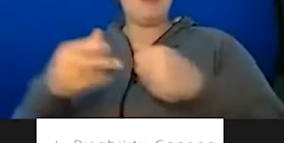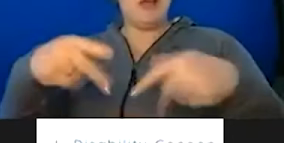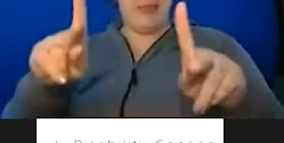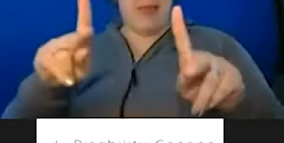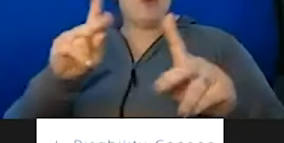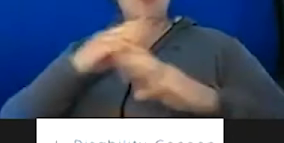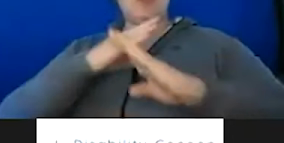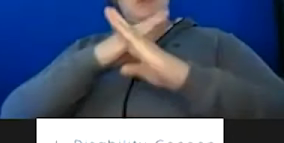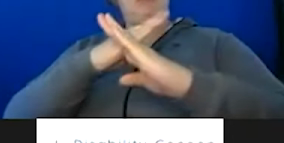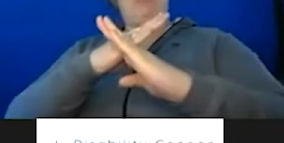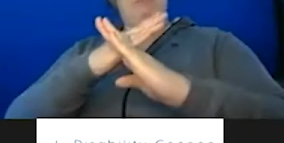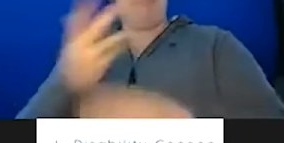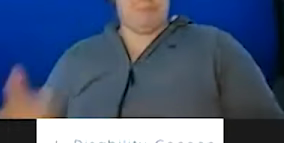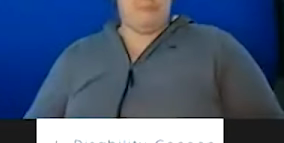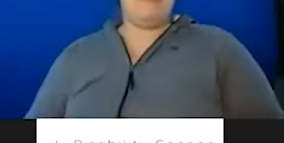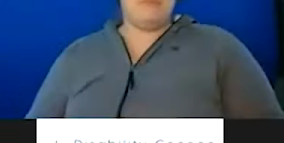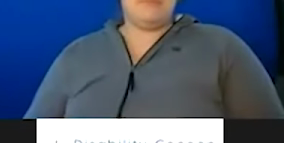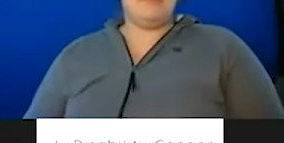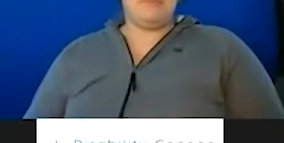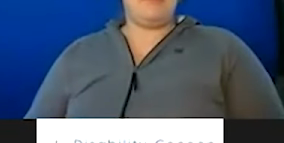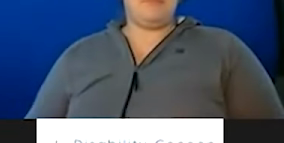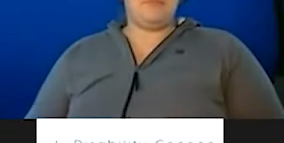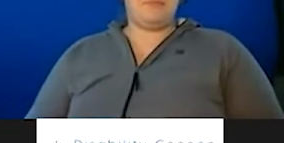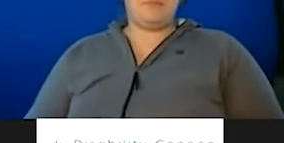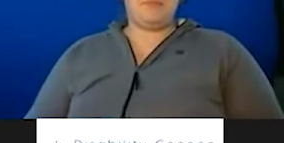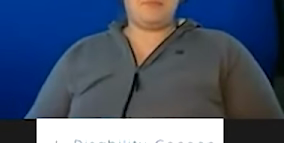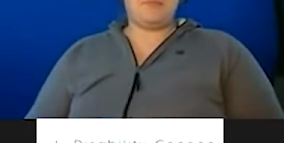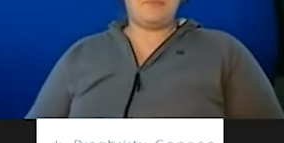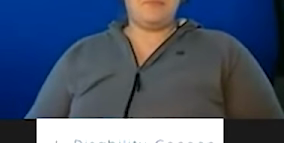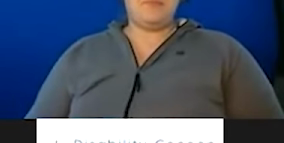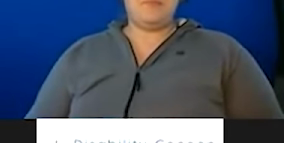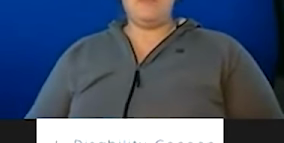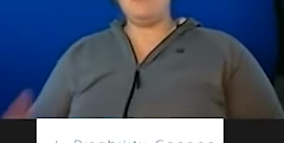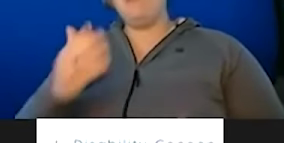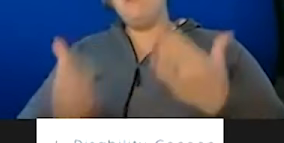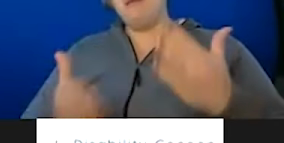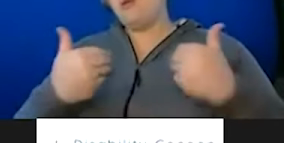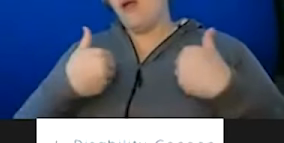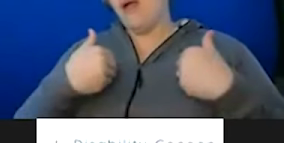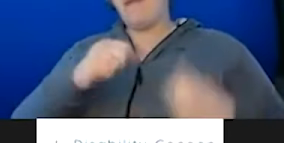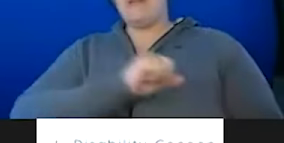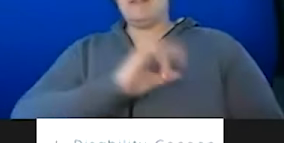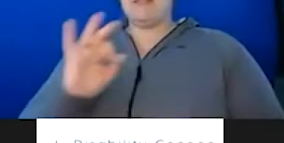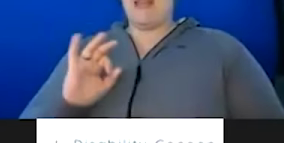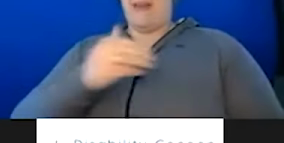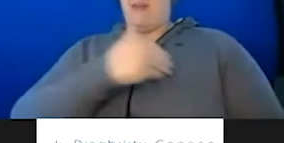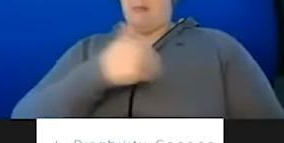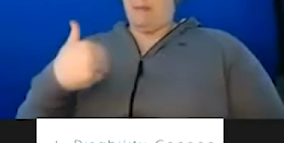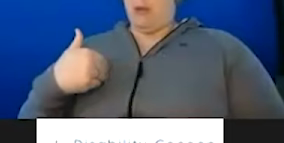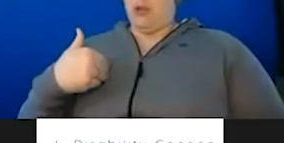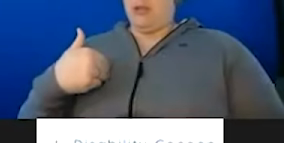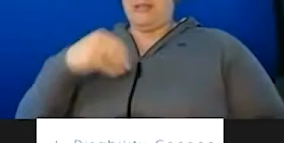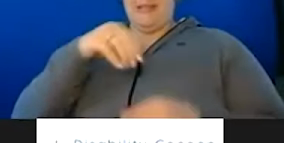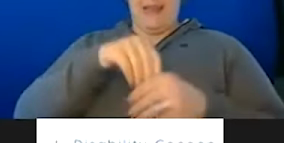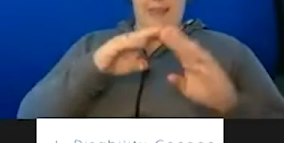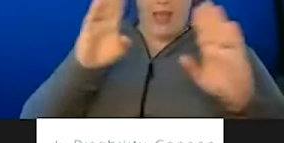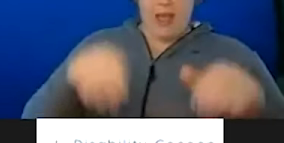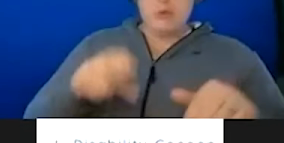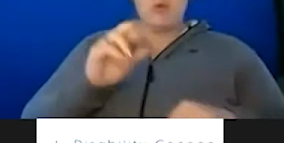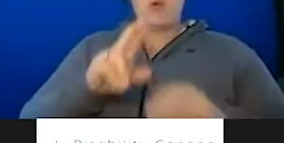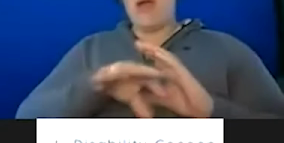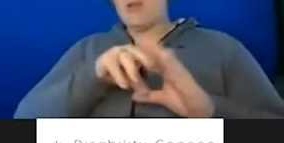you have a person, a staff member, who wants to receive an alert anytime a stove is turned on. So the person turns the stove